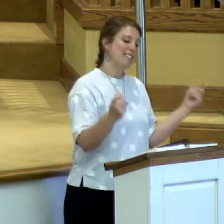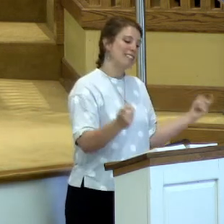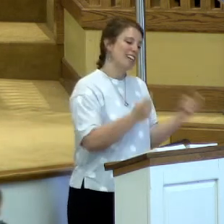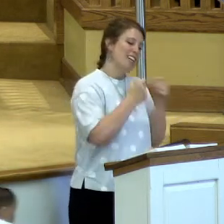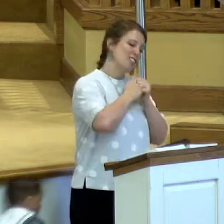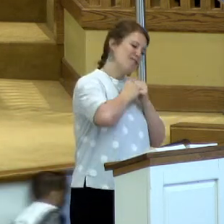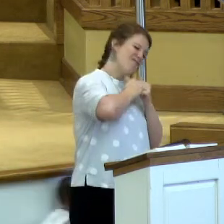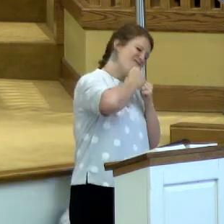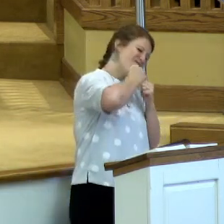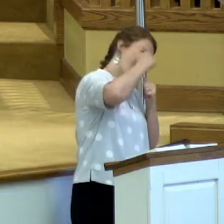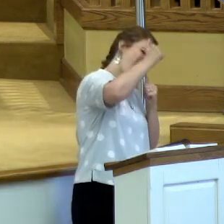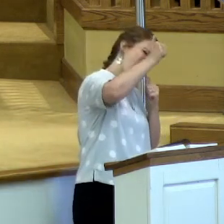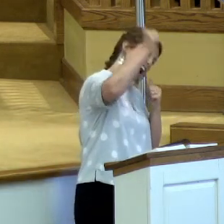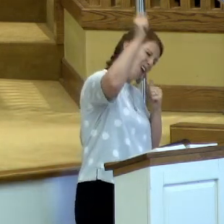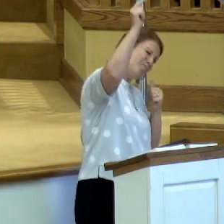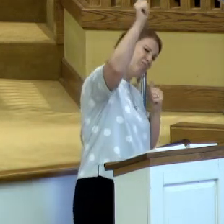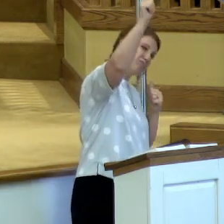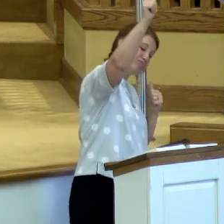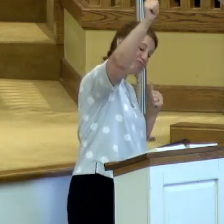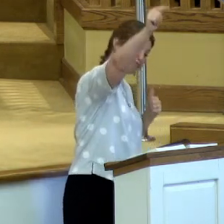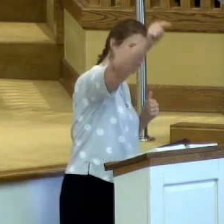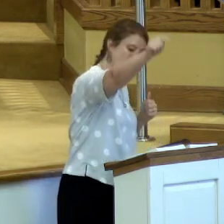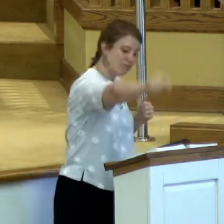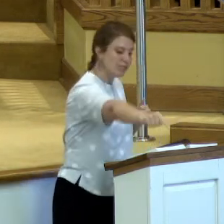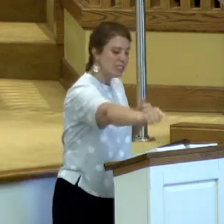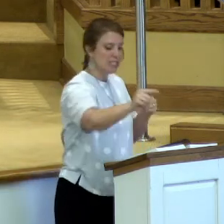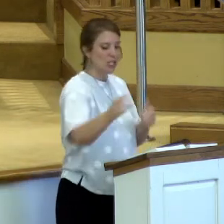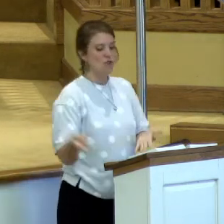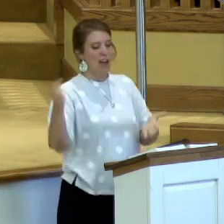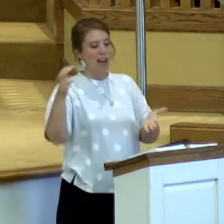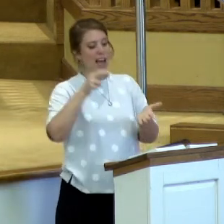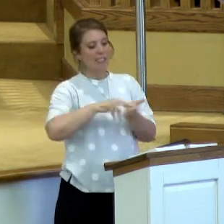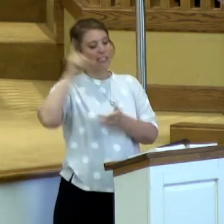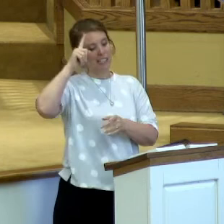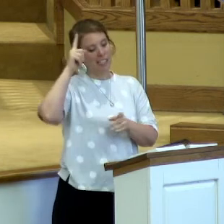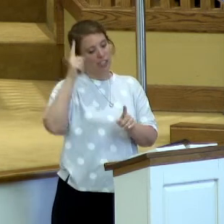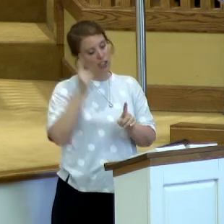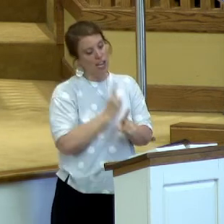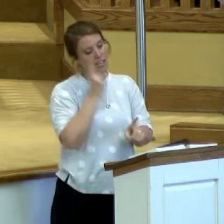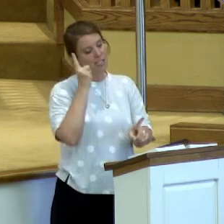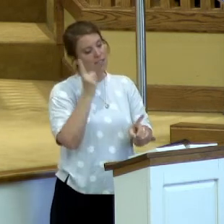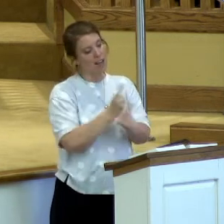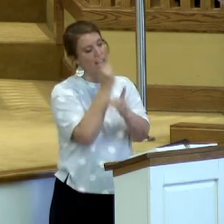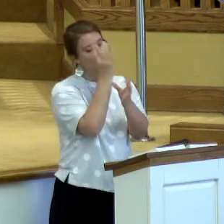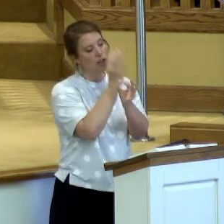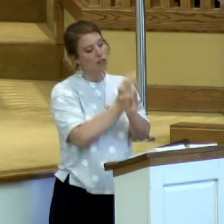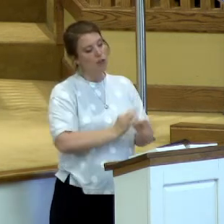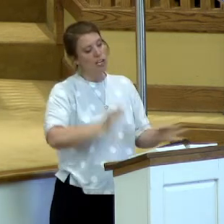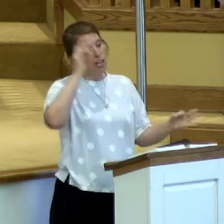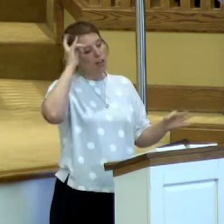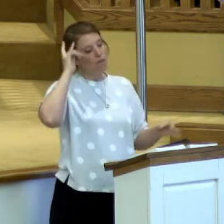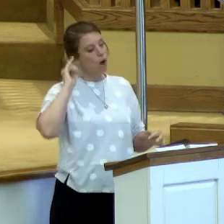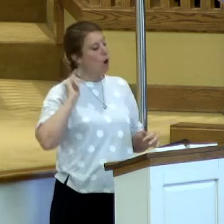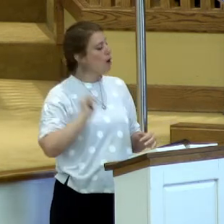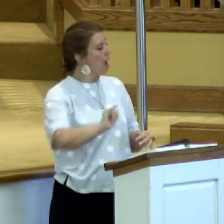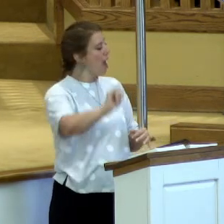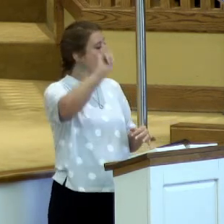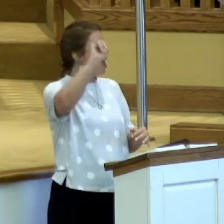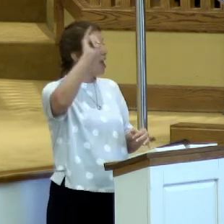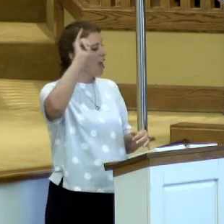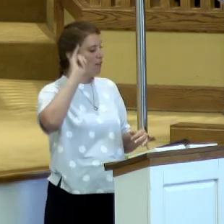carried my sins far away. Rising, he justified